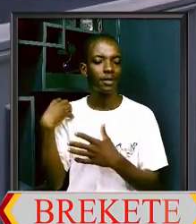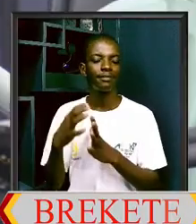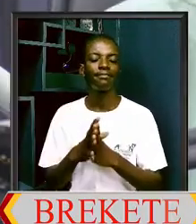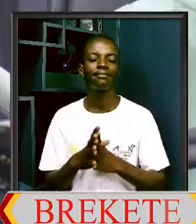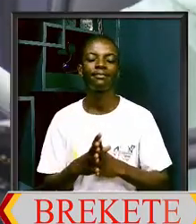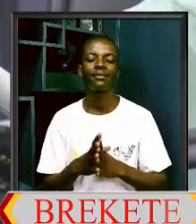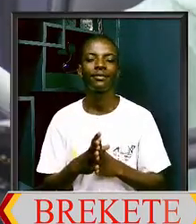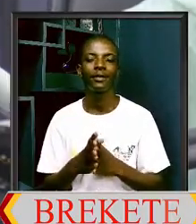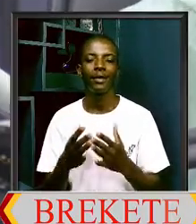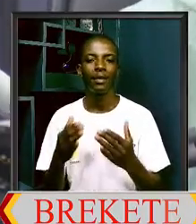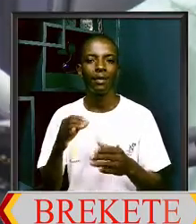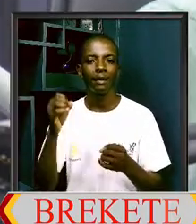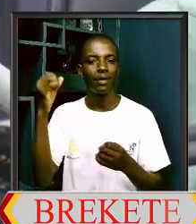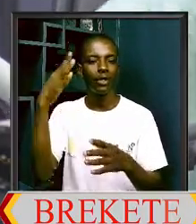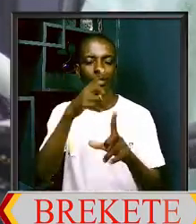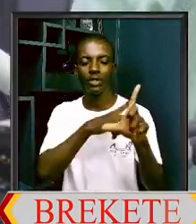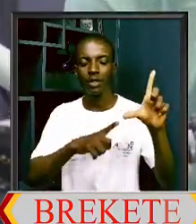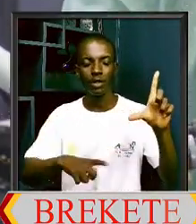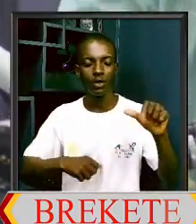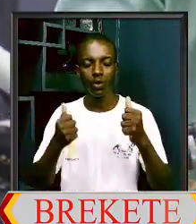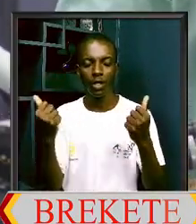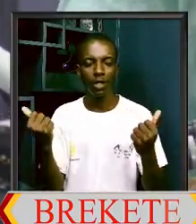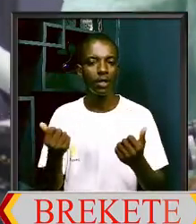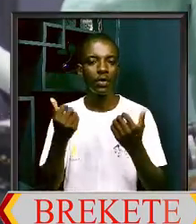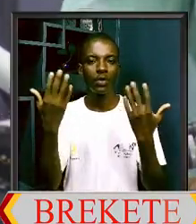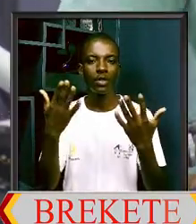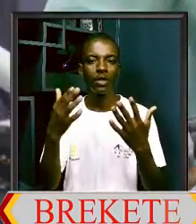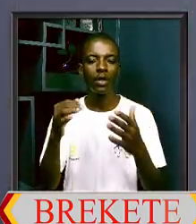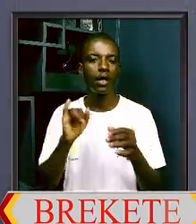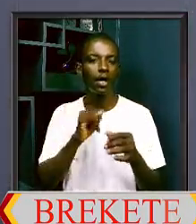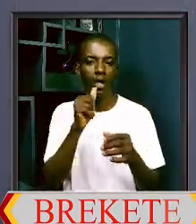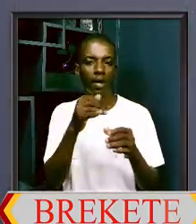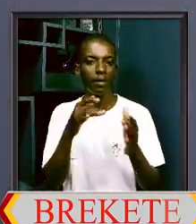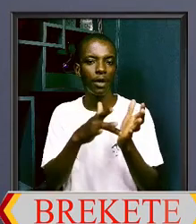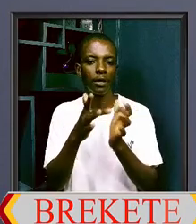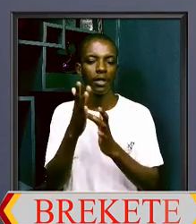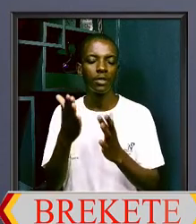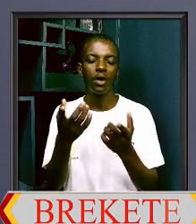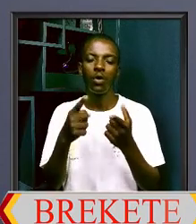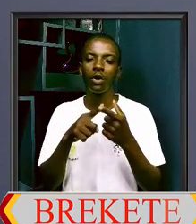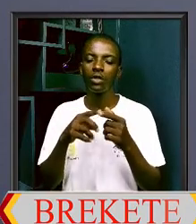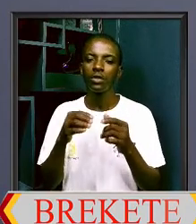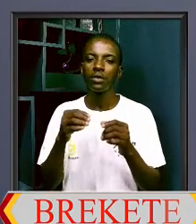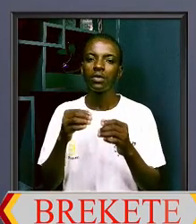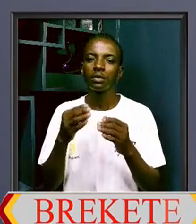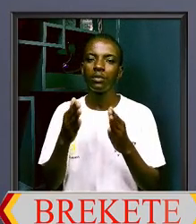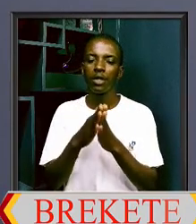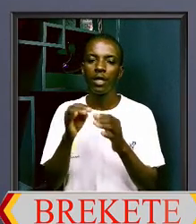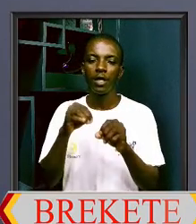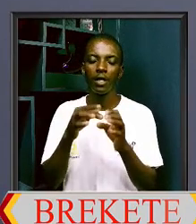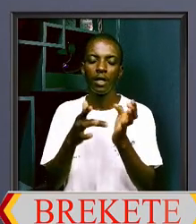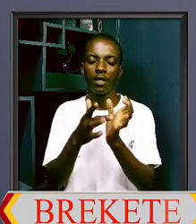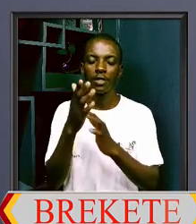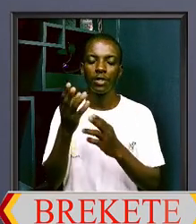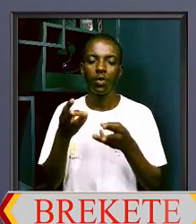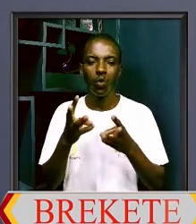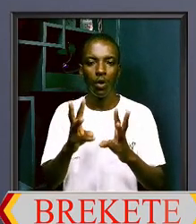master praise the Lord hallelujah I am a Christian I want to pray in a chrisan